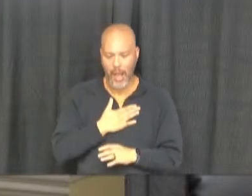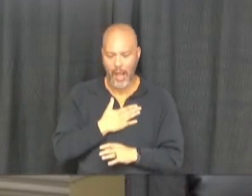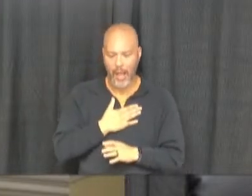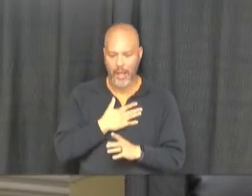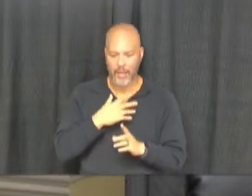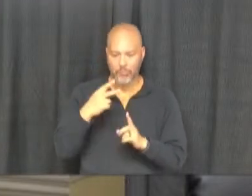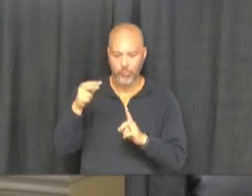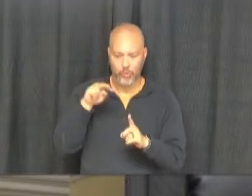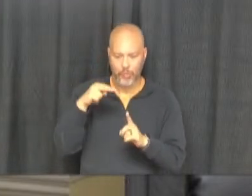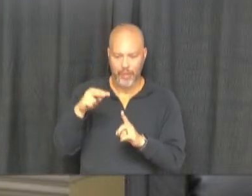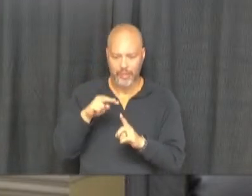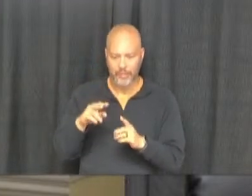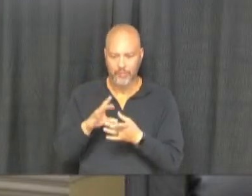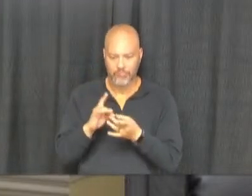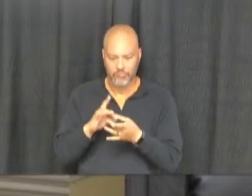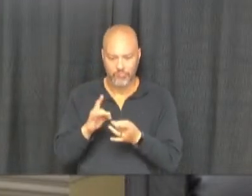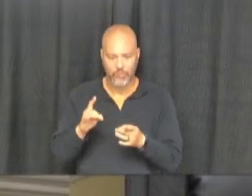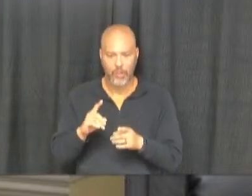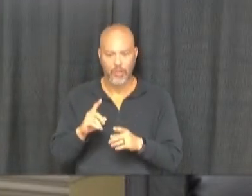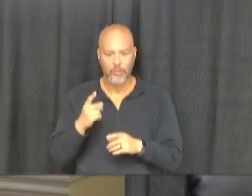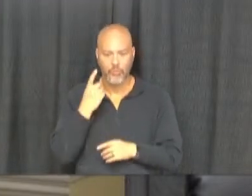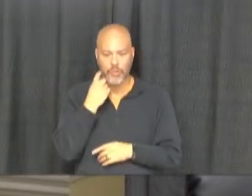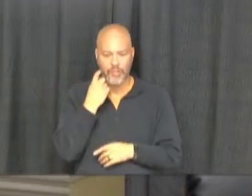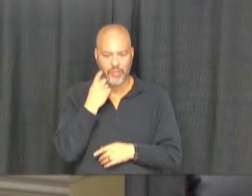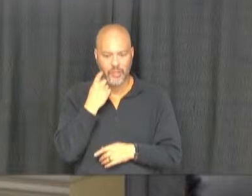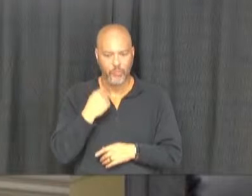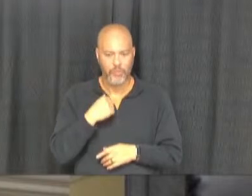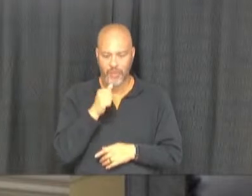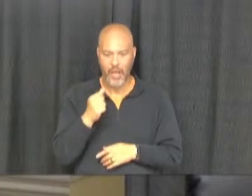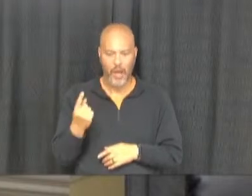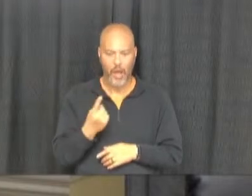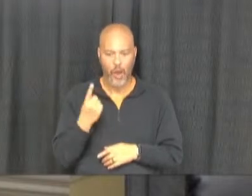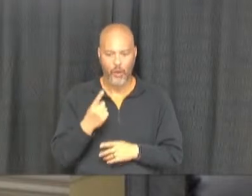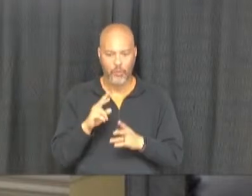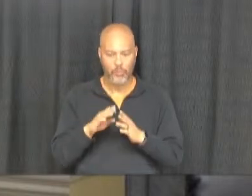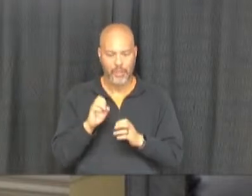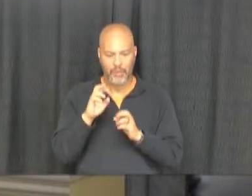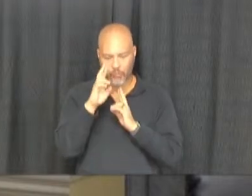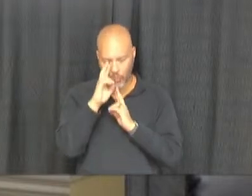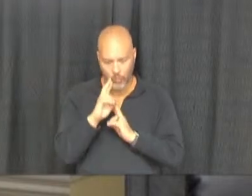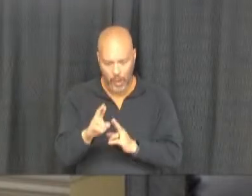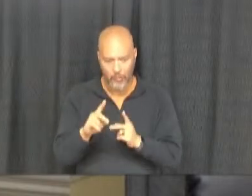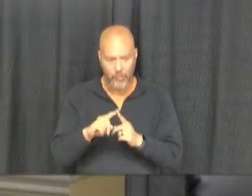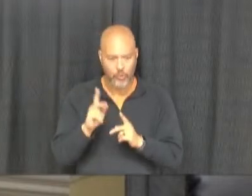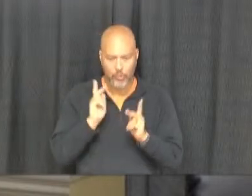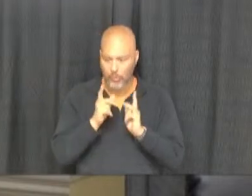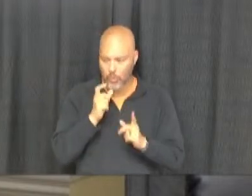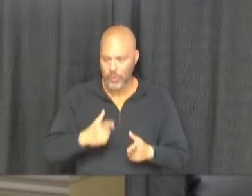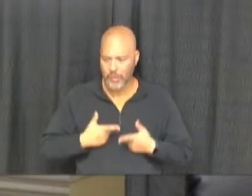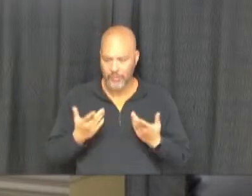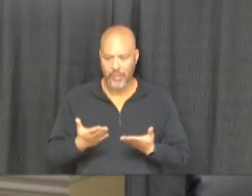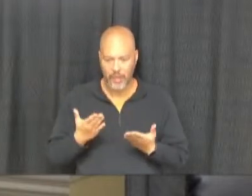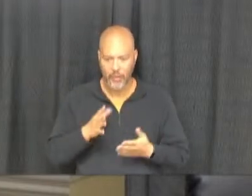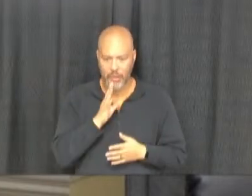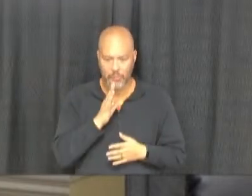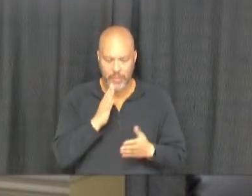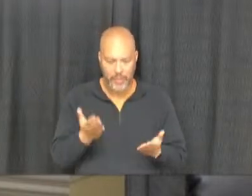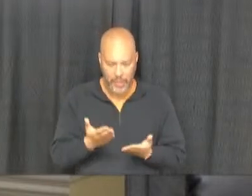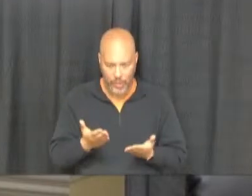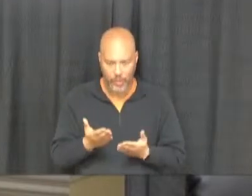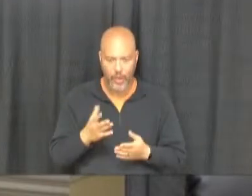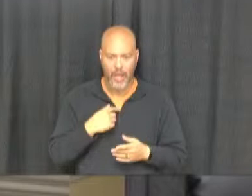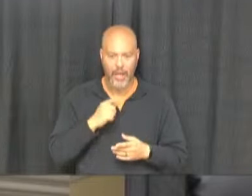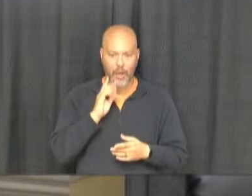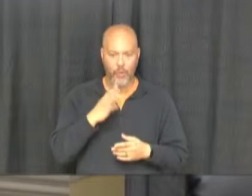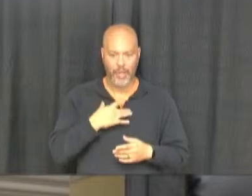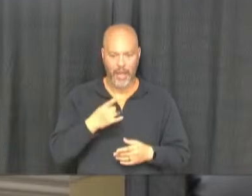I think recently we've not always been very respectful to some of our residents that speak here, and I would